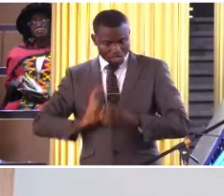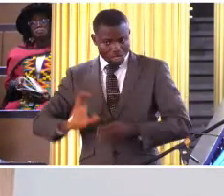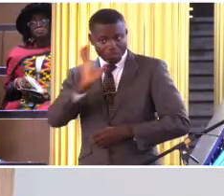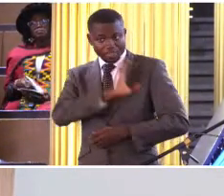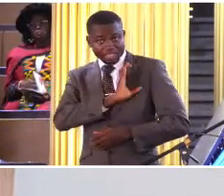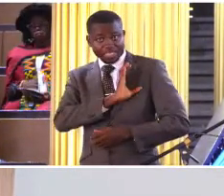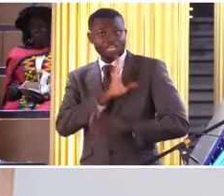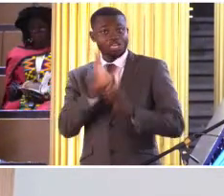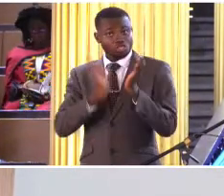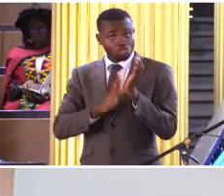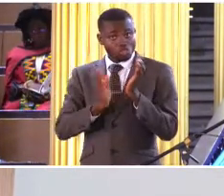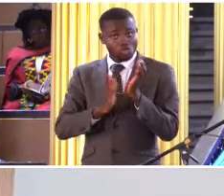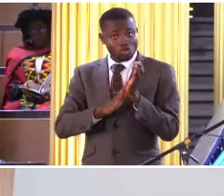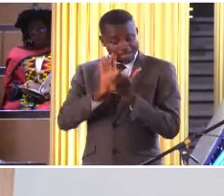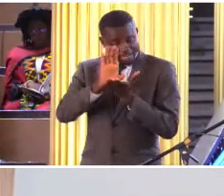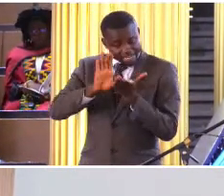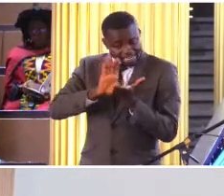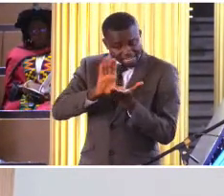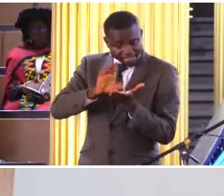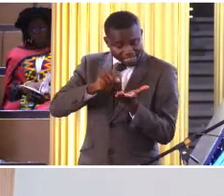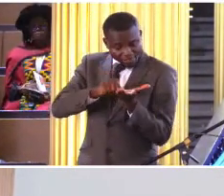and Allied Health Sciences.